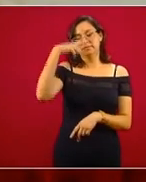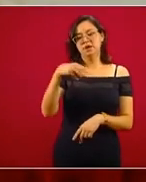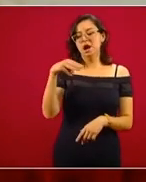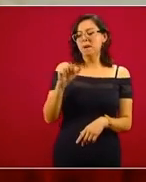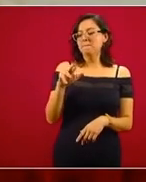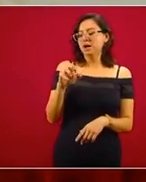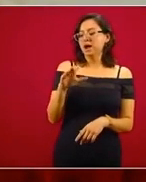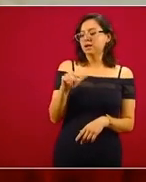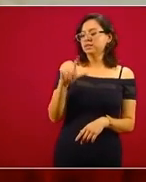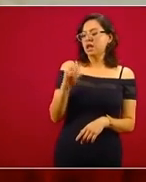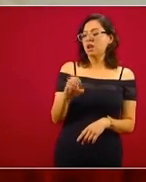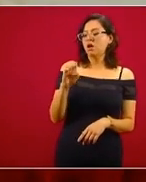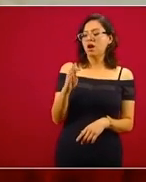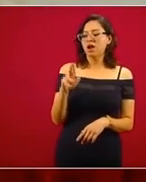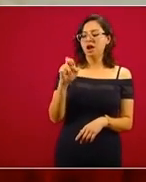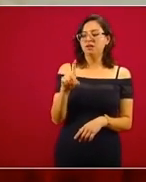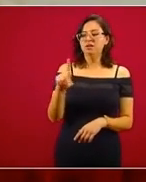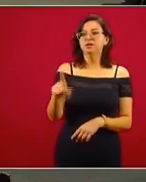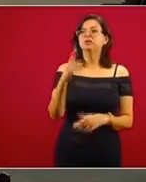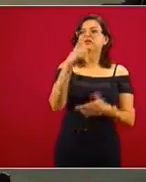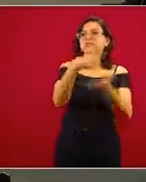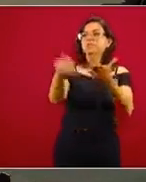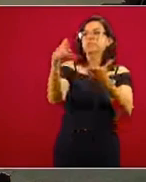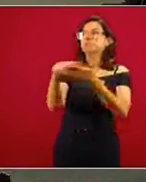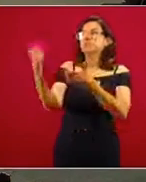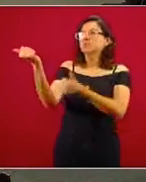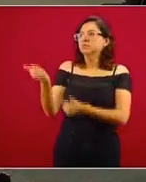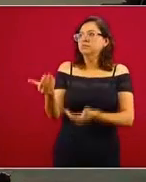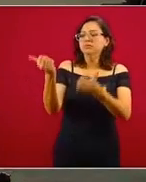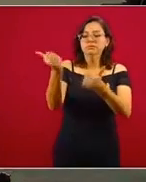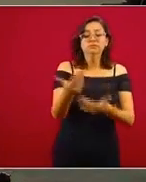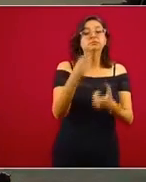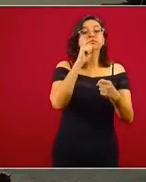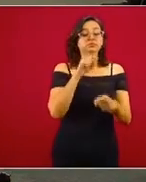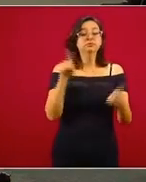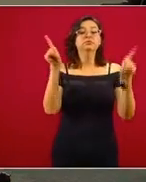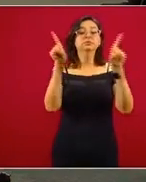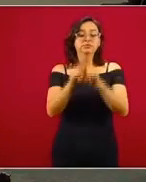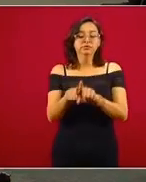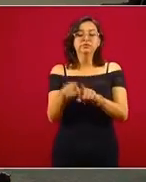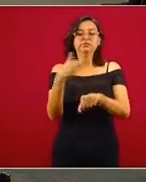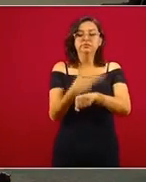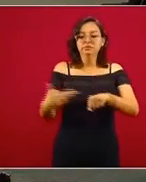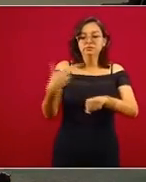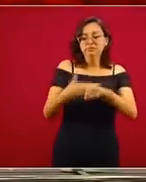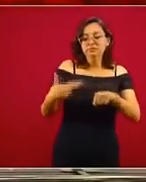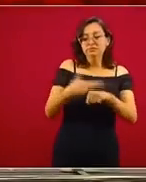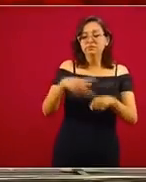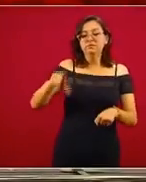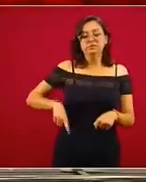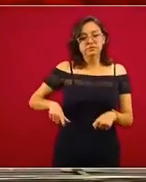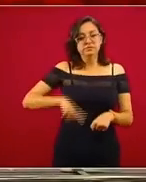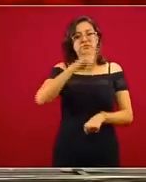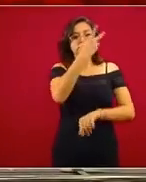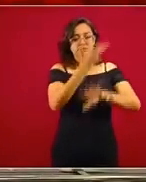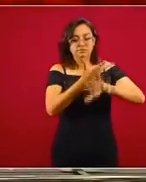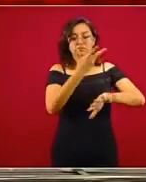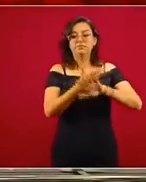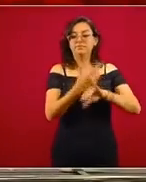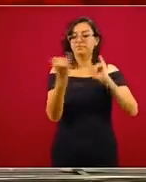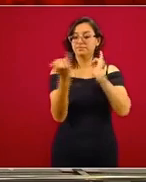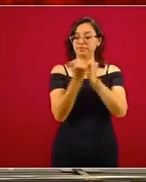with the acquisition of these ventilators. We also have something that we've been working on that from the United States is this plan